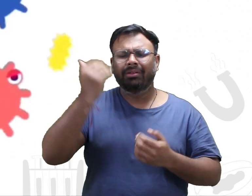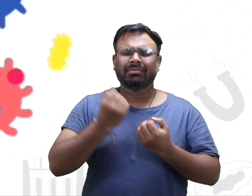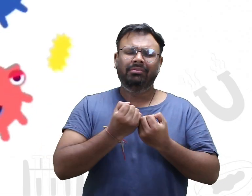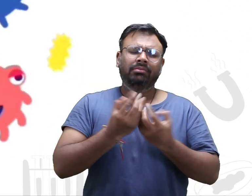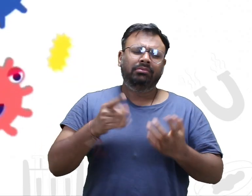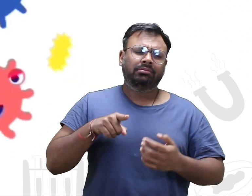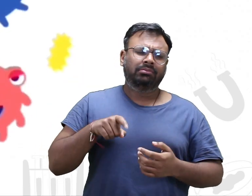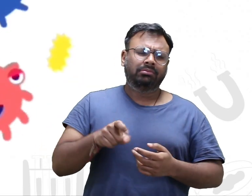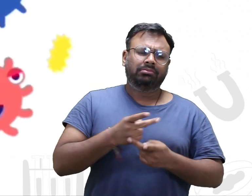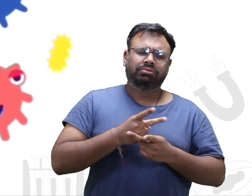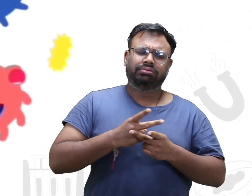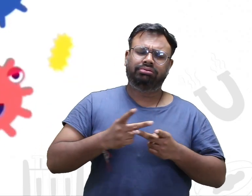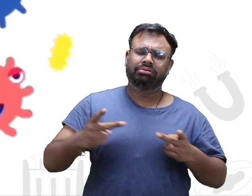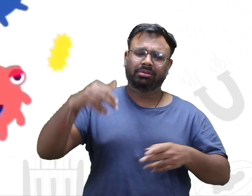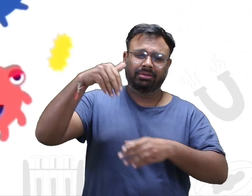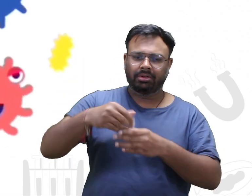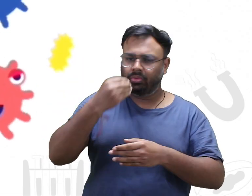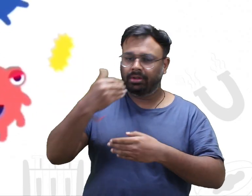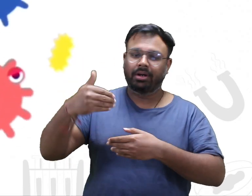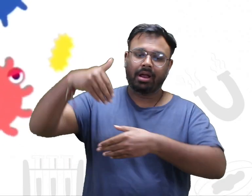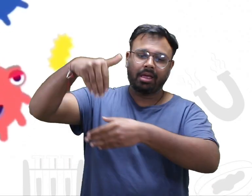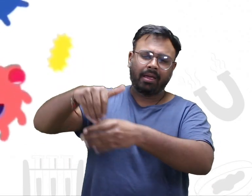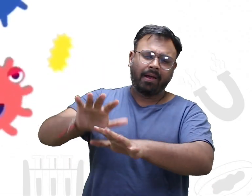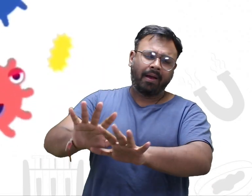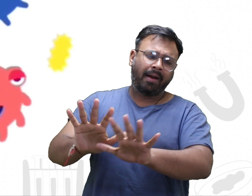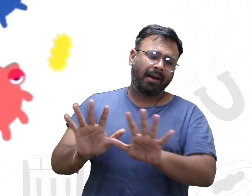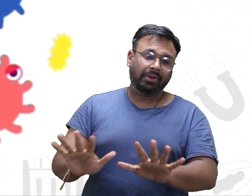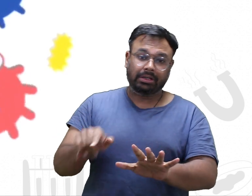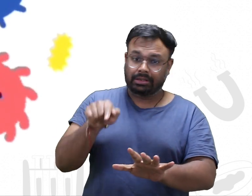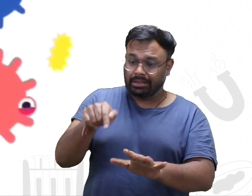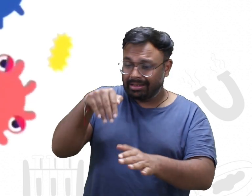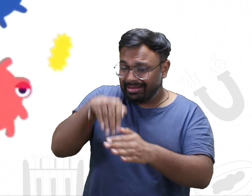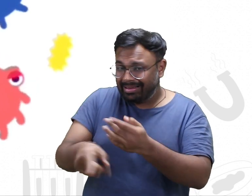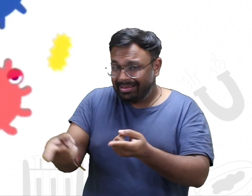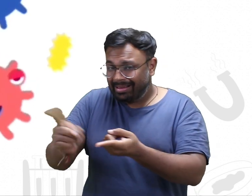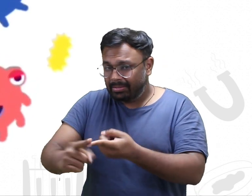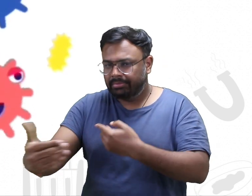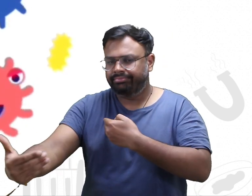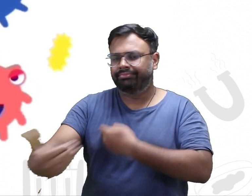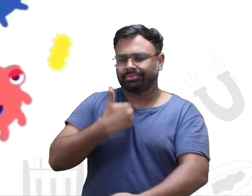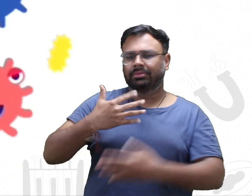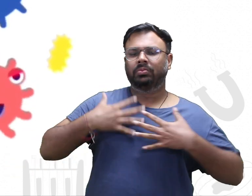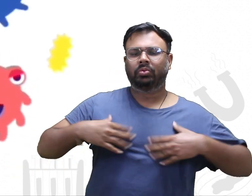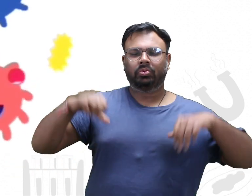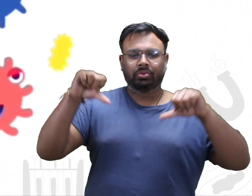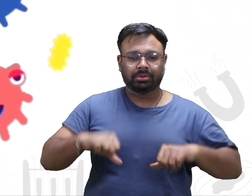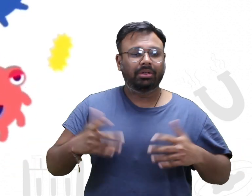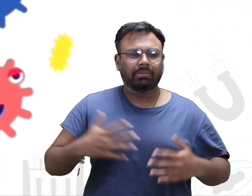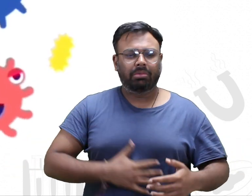several microorganisms are contaminating our food, which causes serious health hazards like